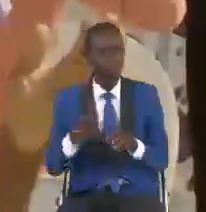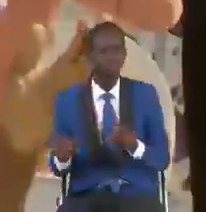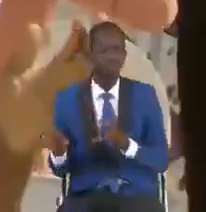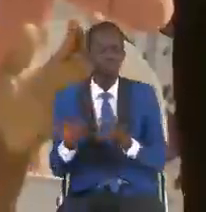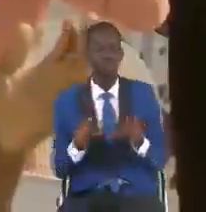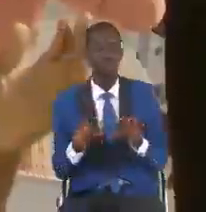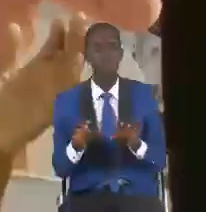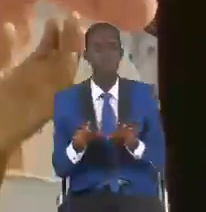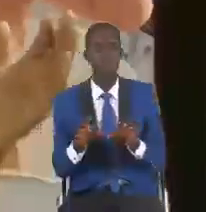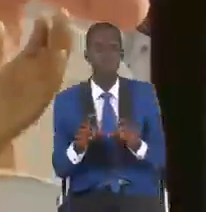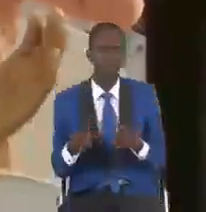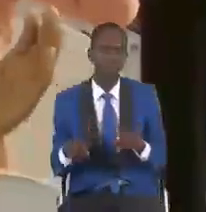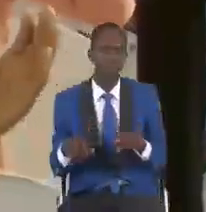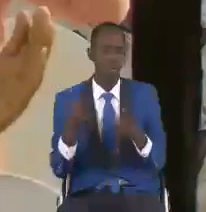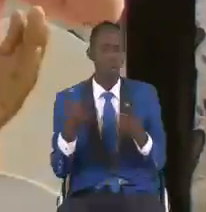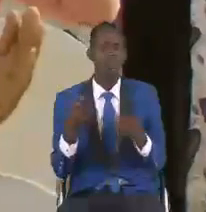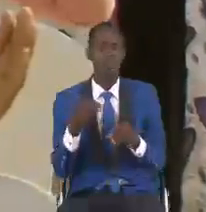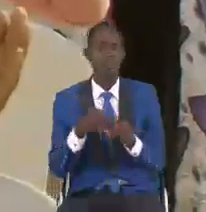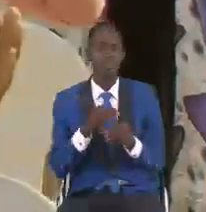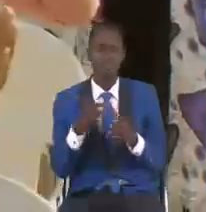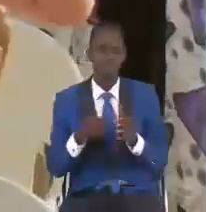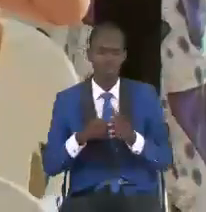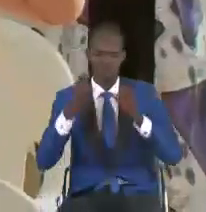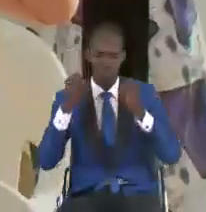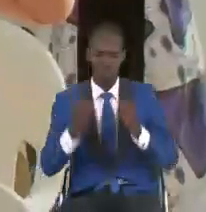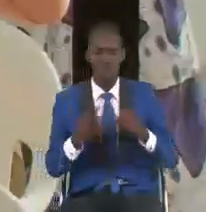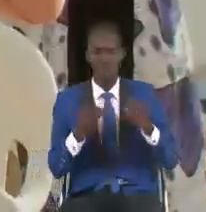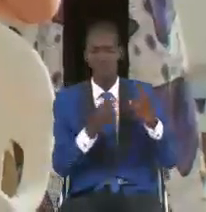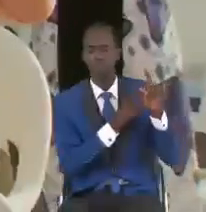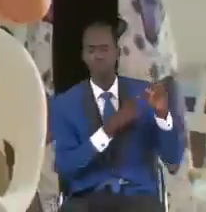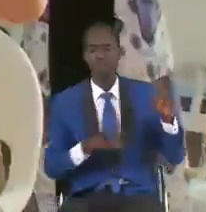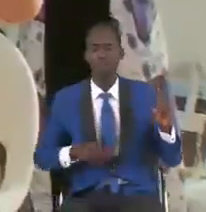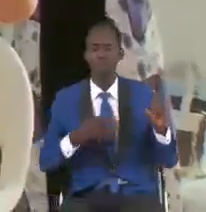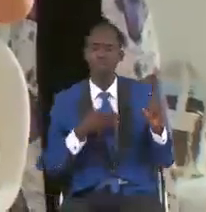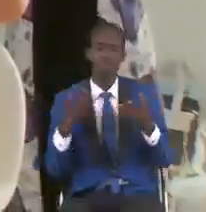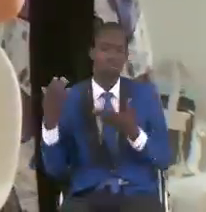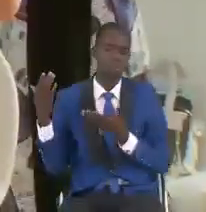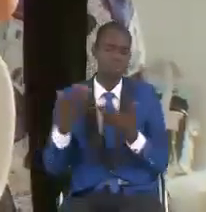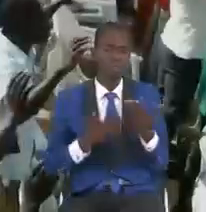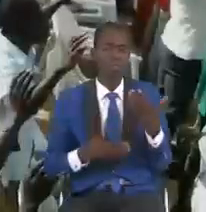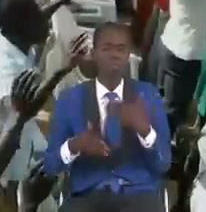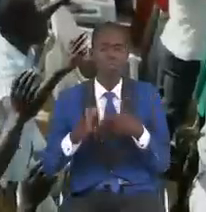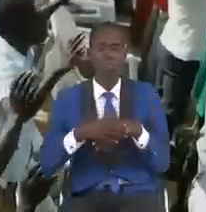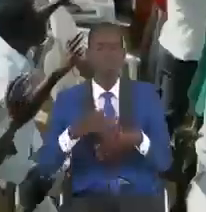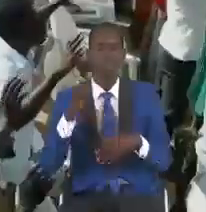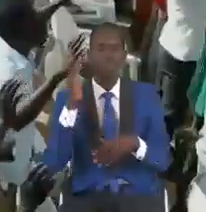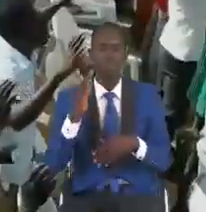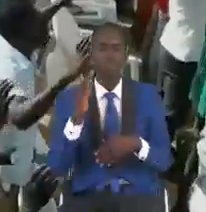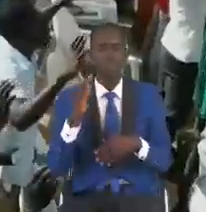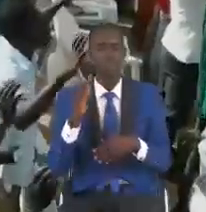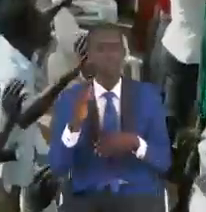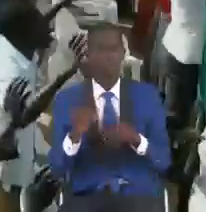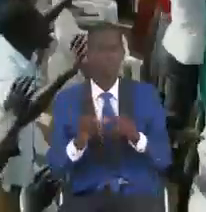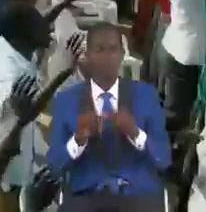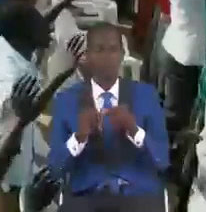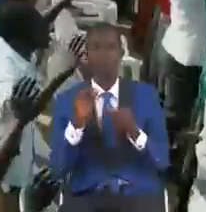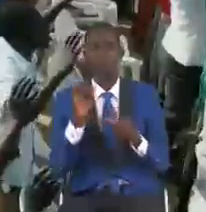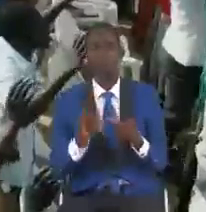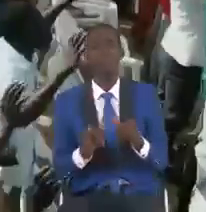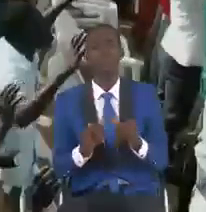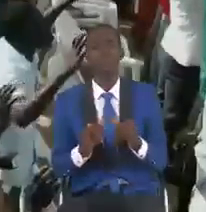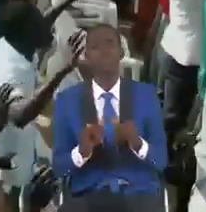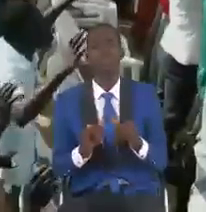Go in the strength of the Lord and bring back testimonies for ministry. Amen.